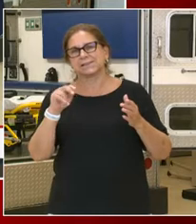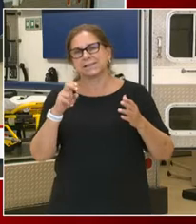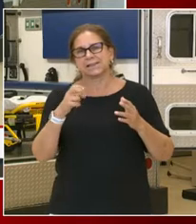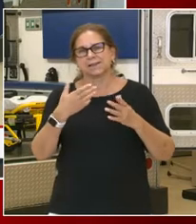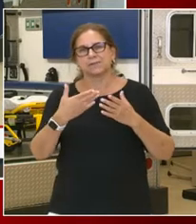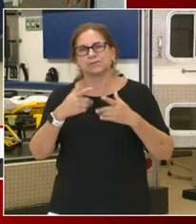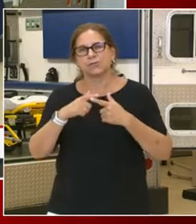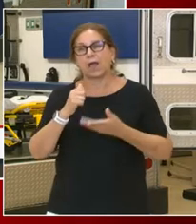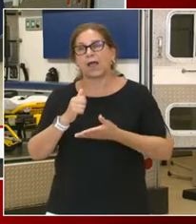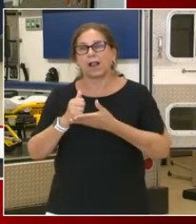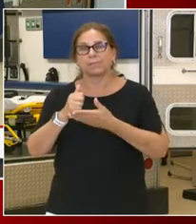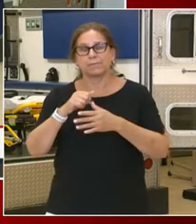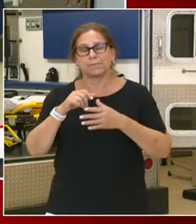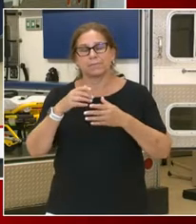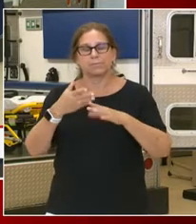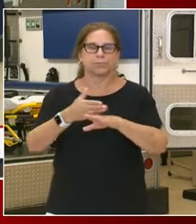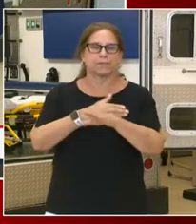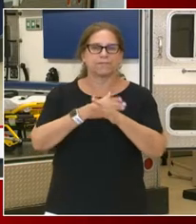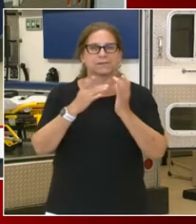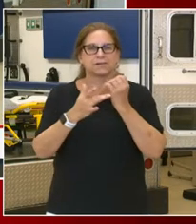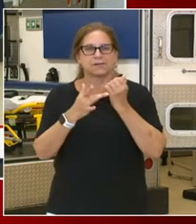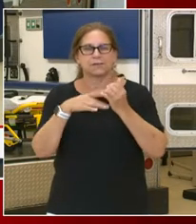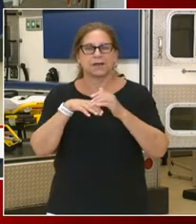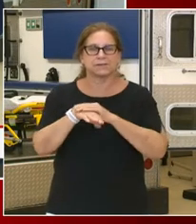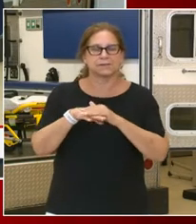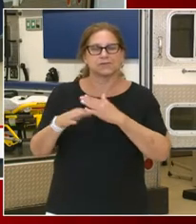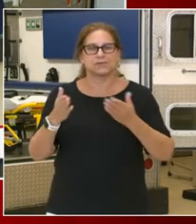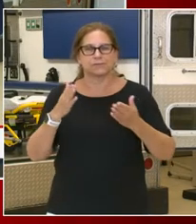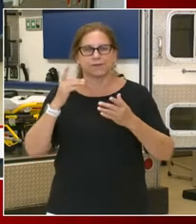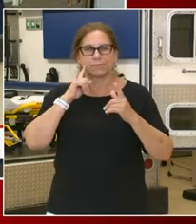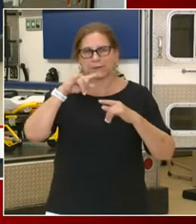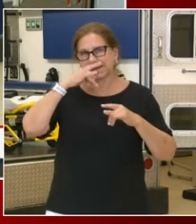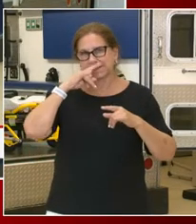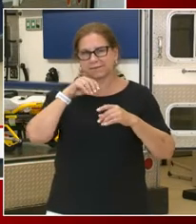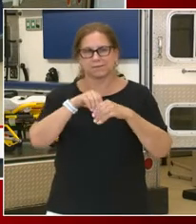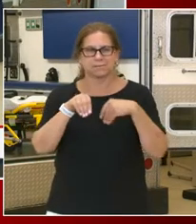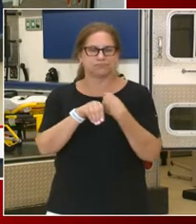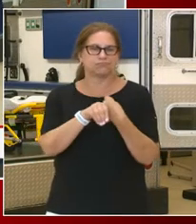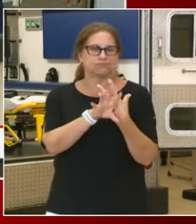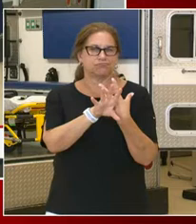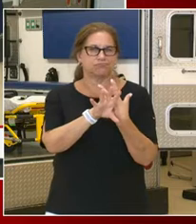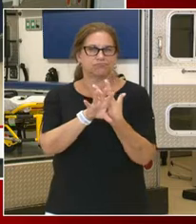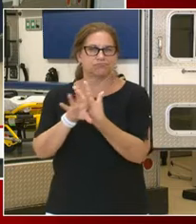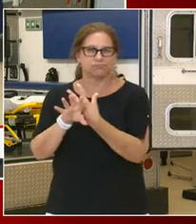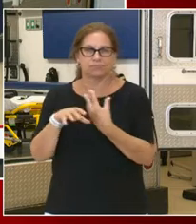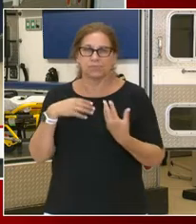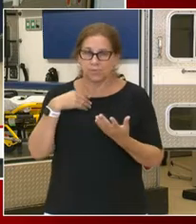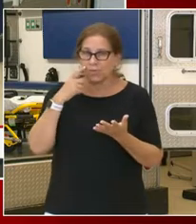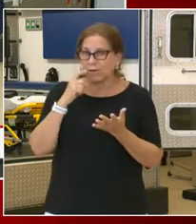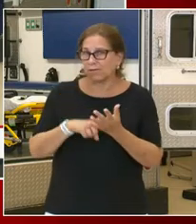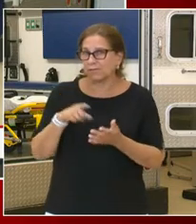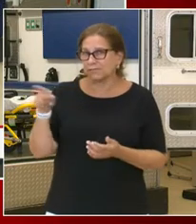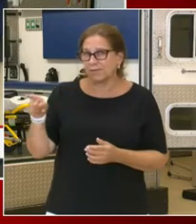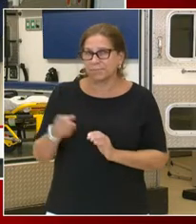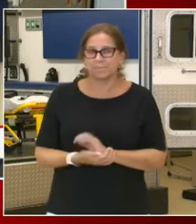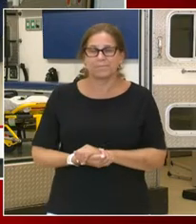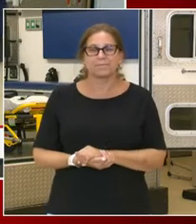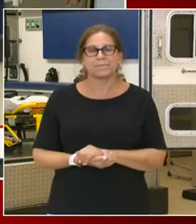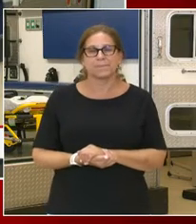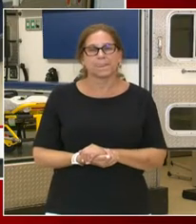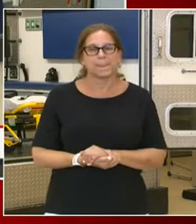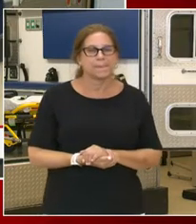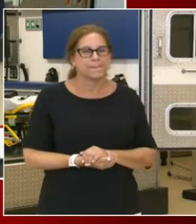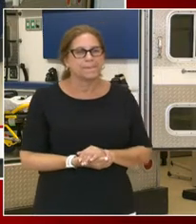how, with the increase of the U.S. UPSFF, how will the mayor's increase support